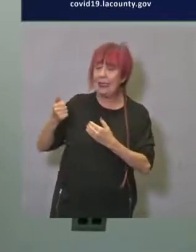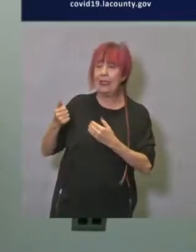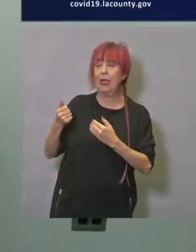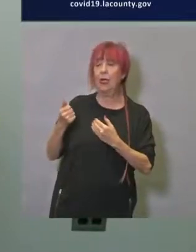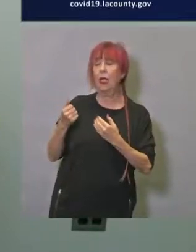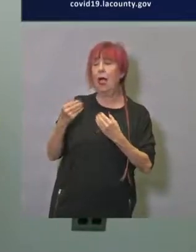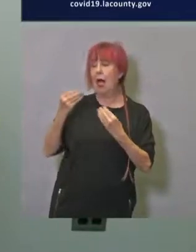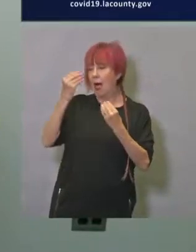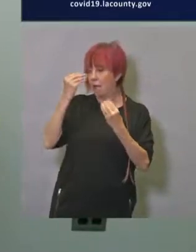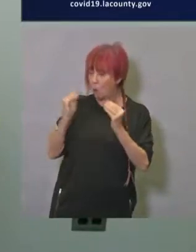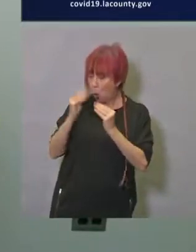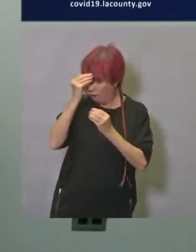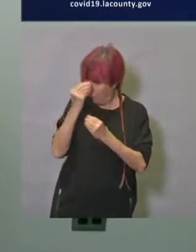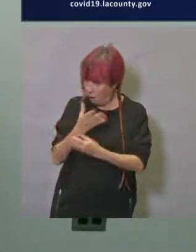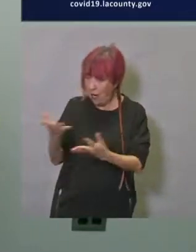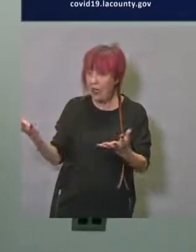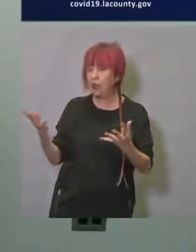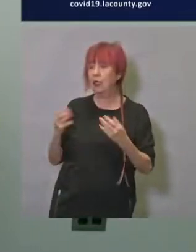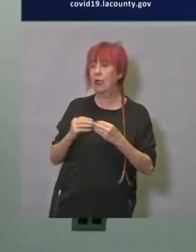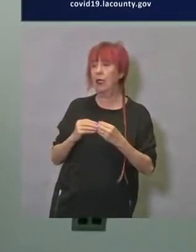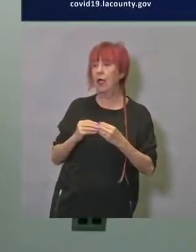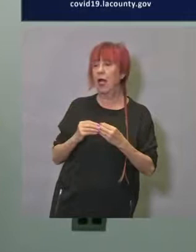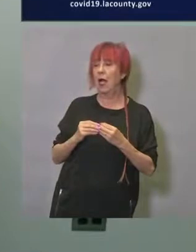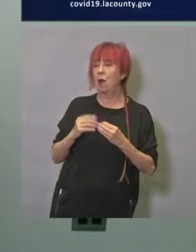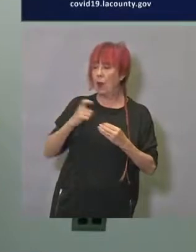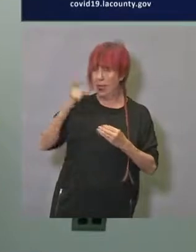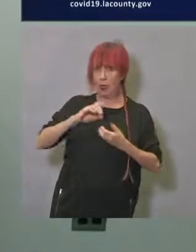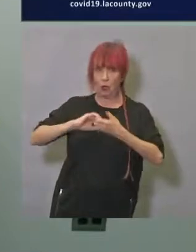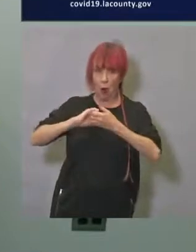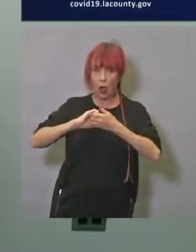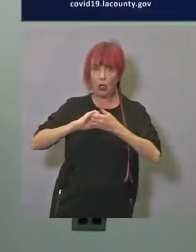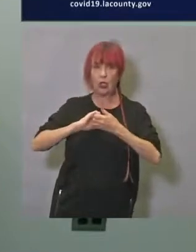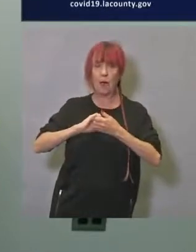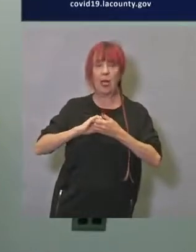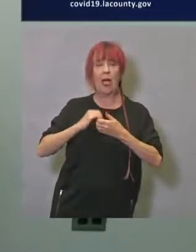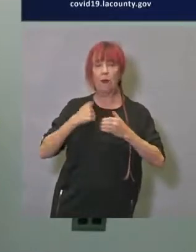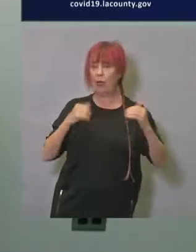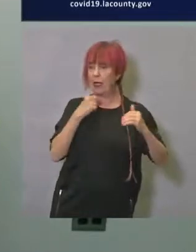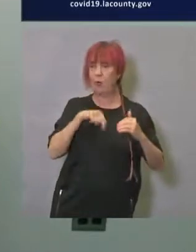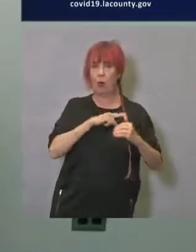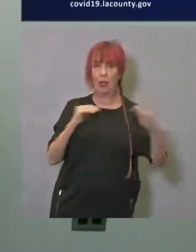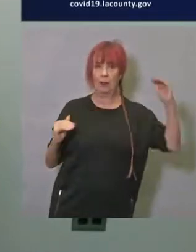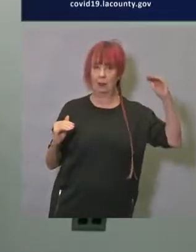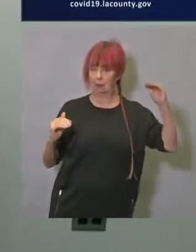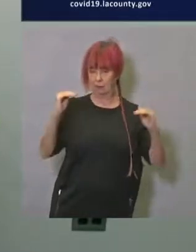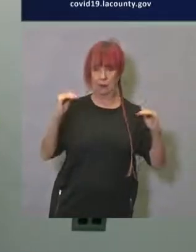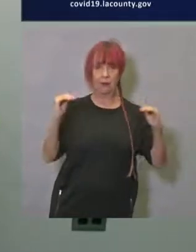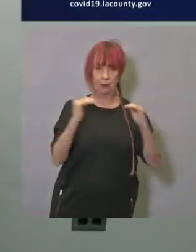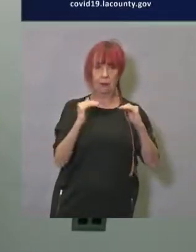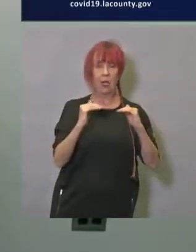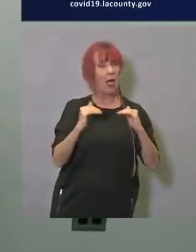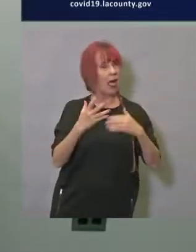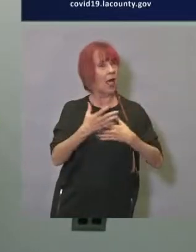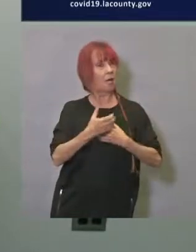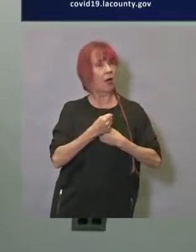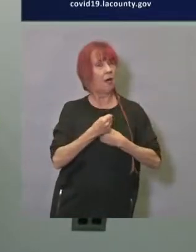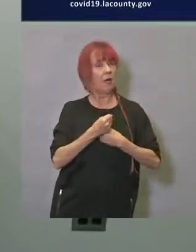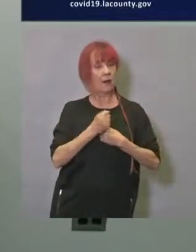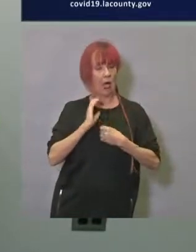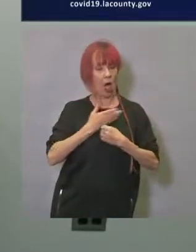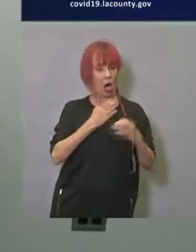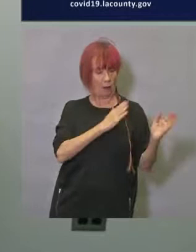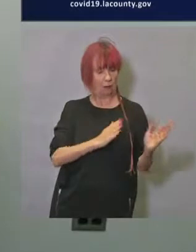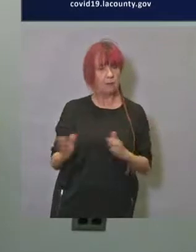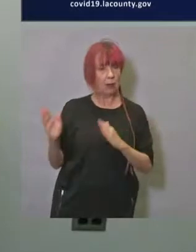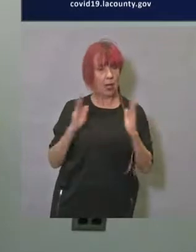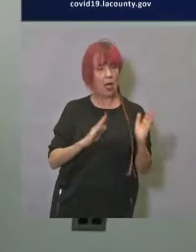doing a better job on our partnership, so we will close that gap. And I'm confident that the strategies